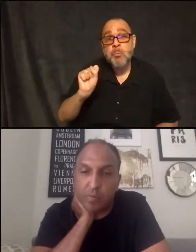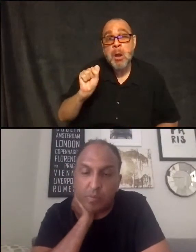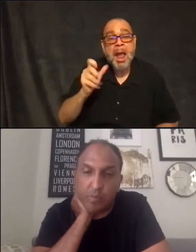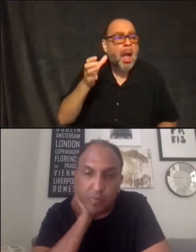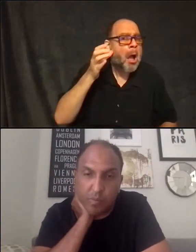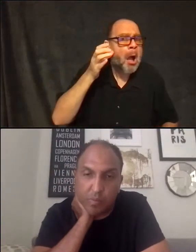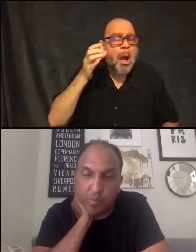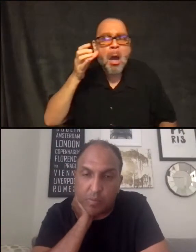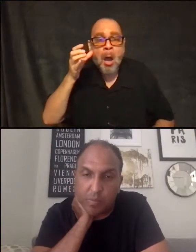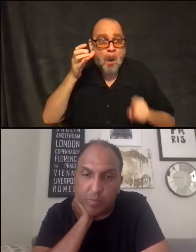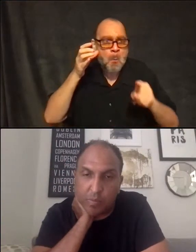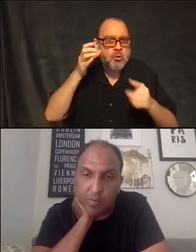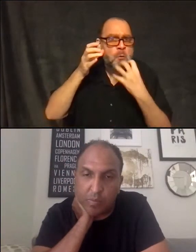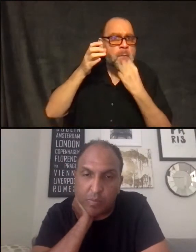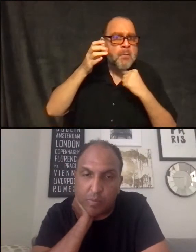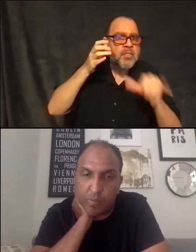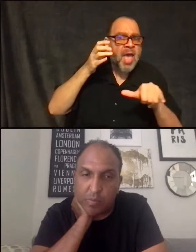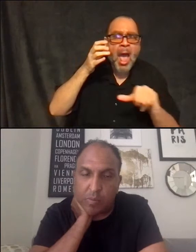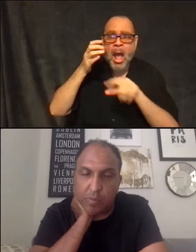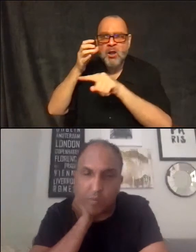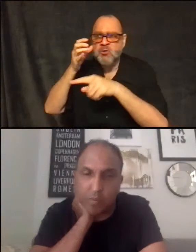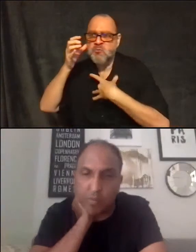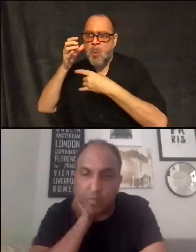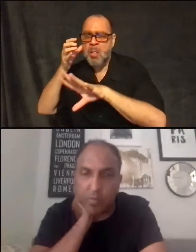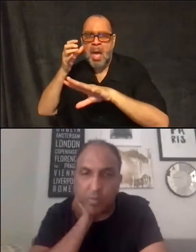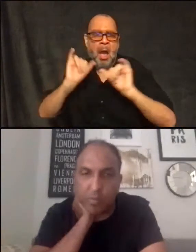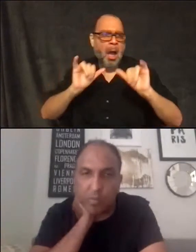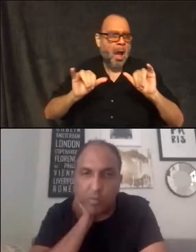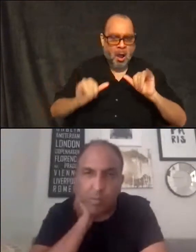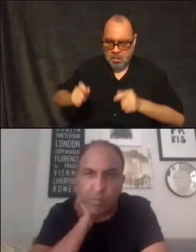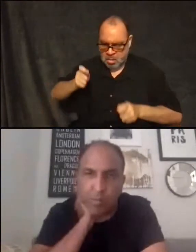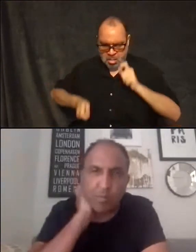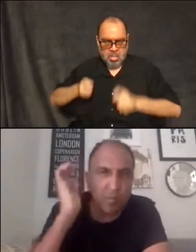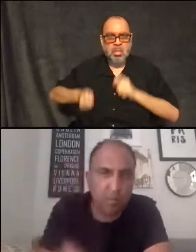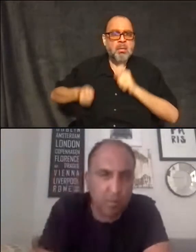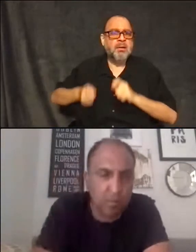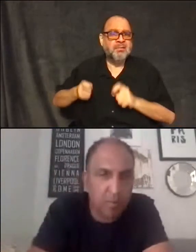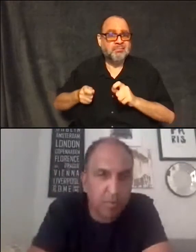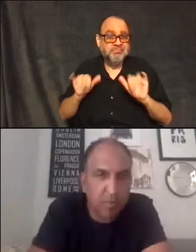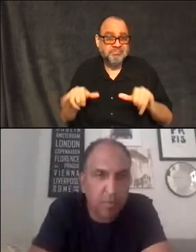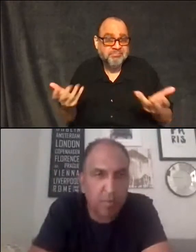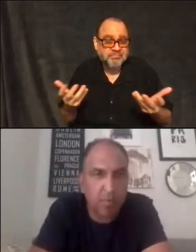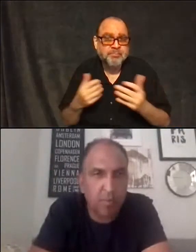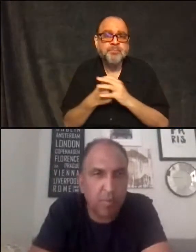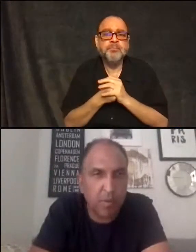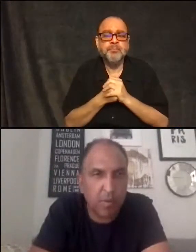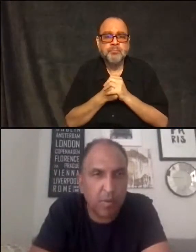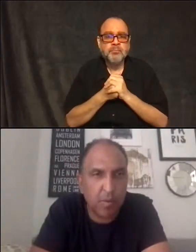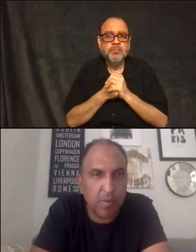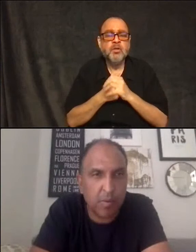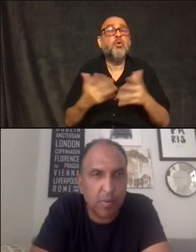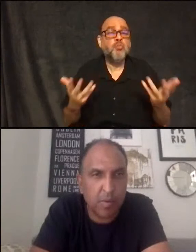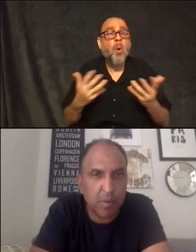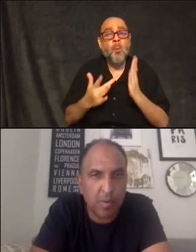prior to this, especially on Twitter, the text is a very difficult form to communicate in,